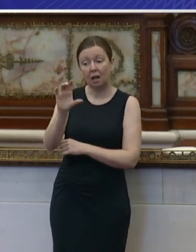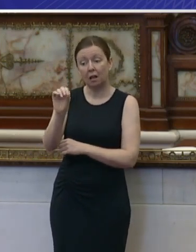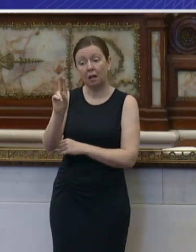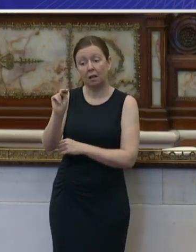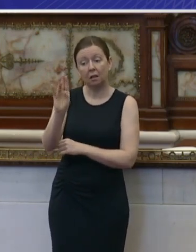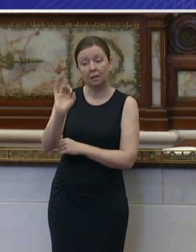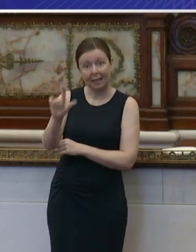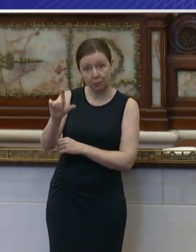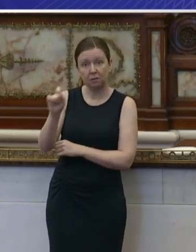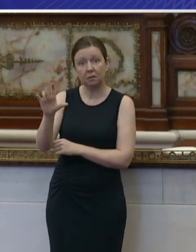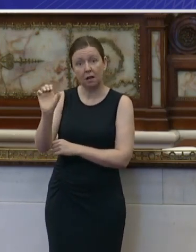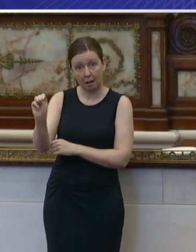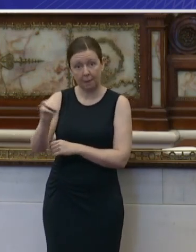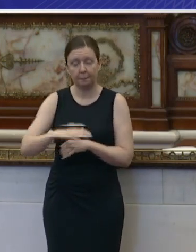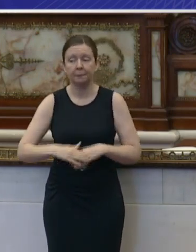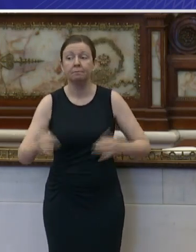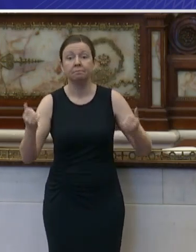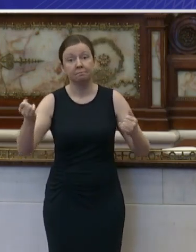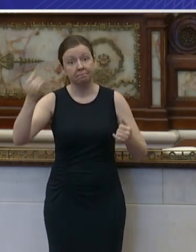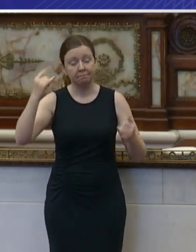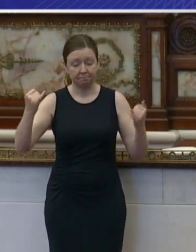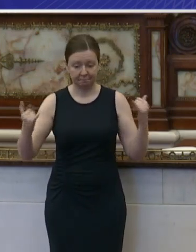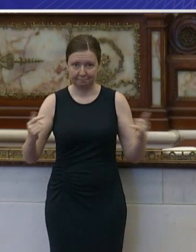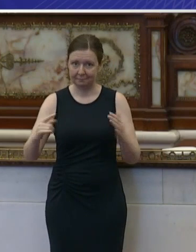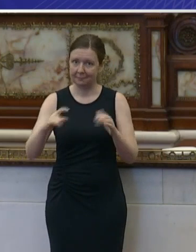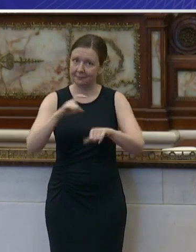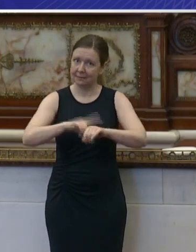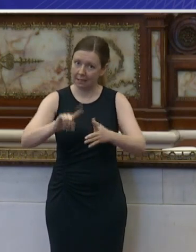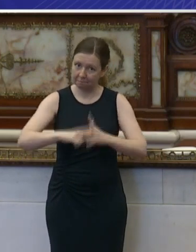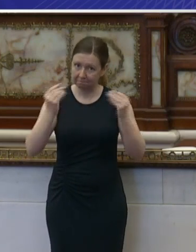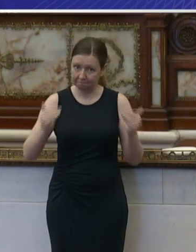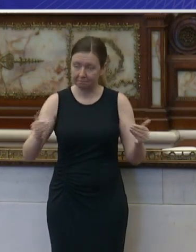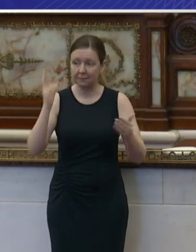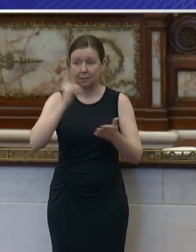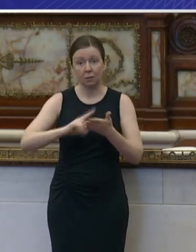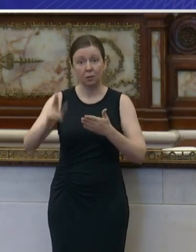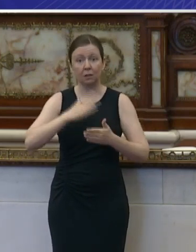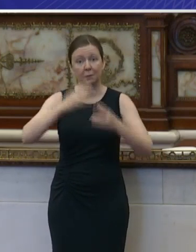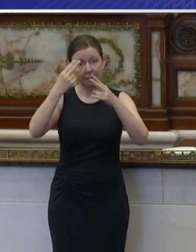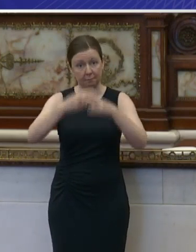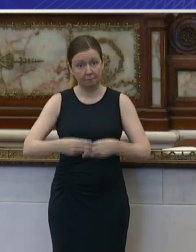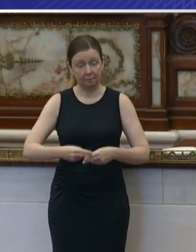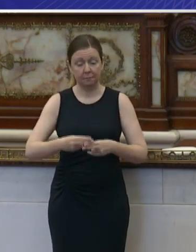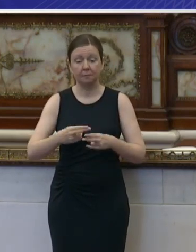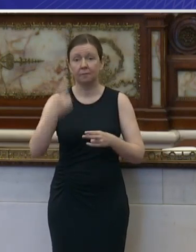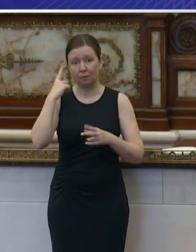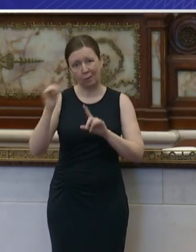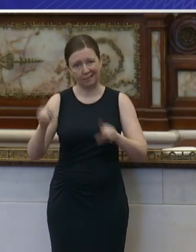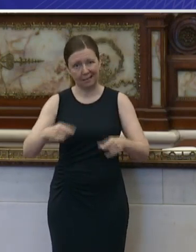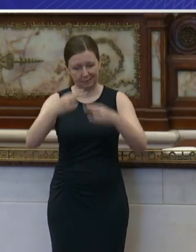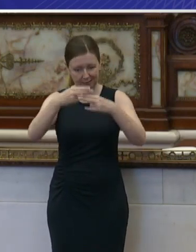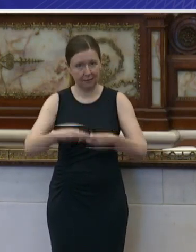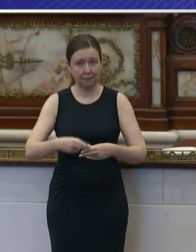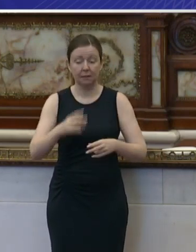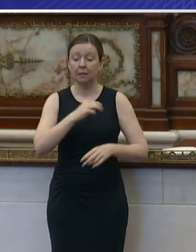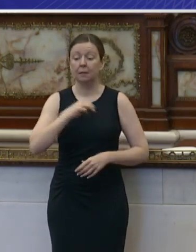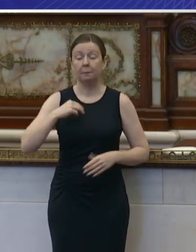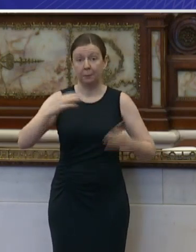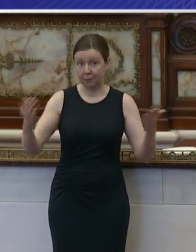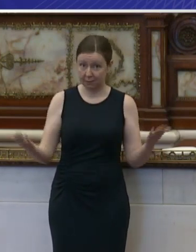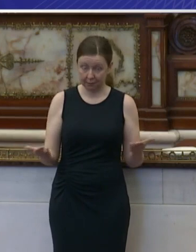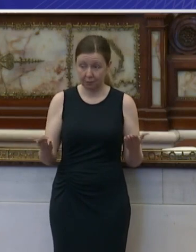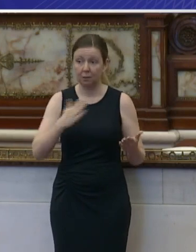phlcouncil.com. I now note that the hour has come, and clerk, will you please call the roll to take attendance? Members that are in attendance